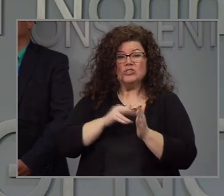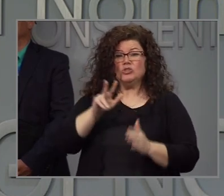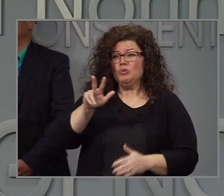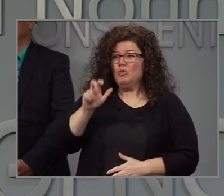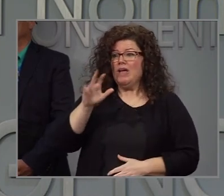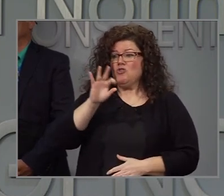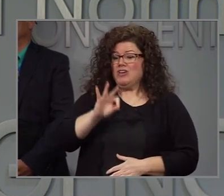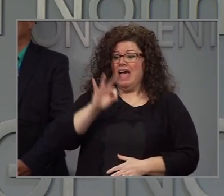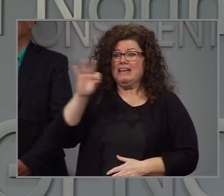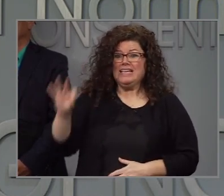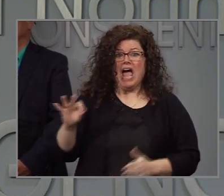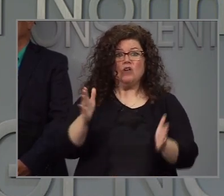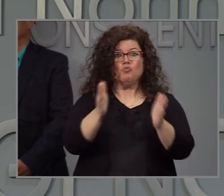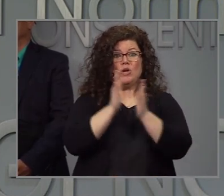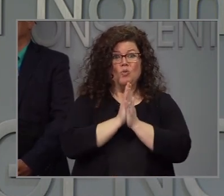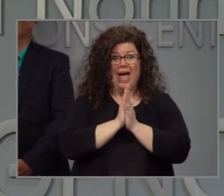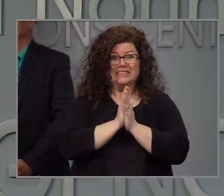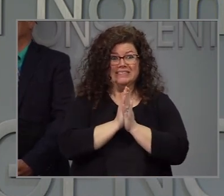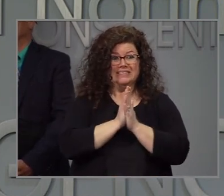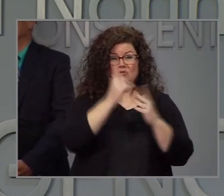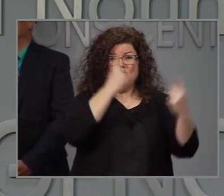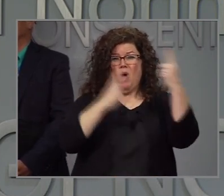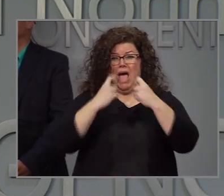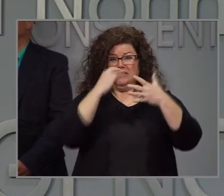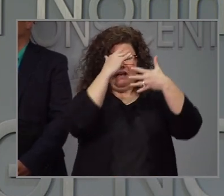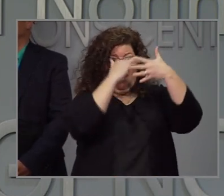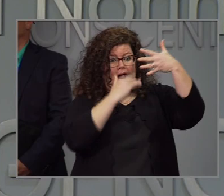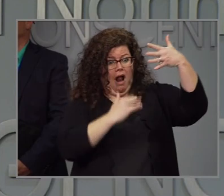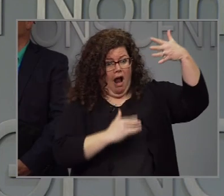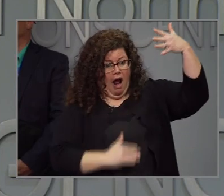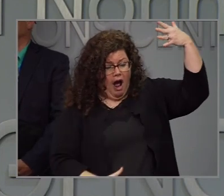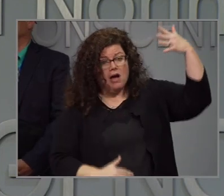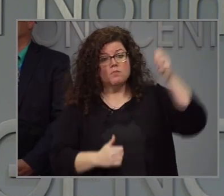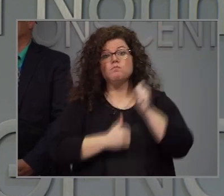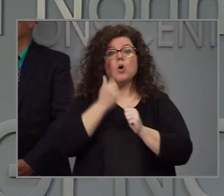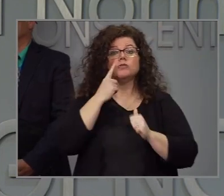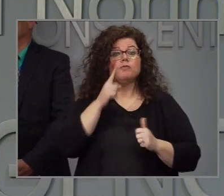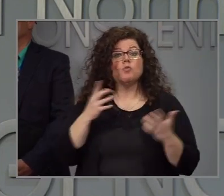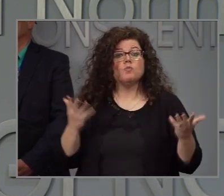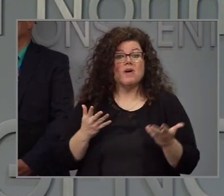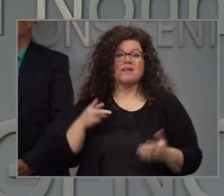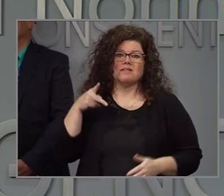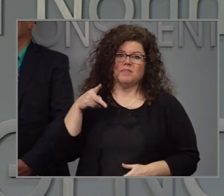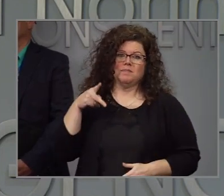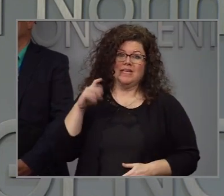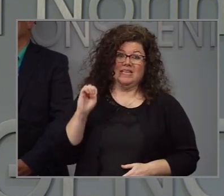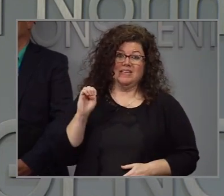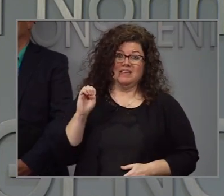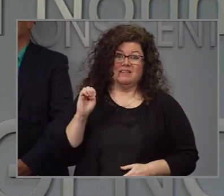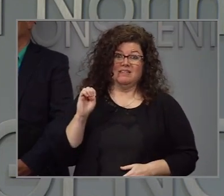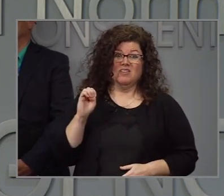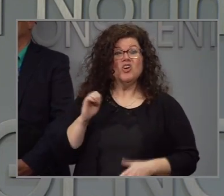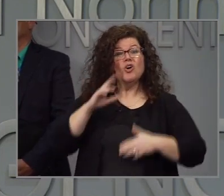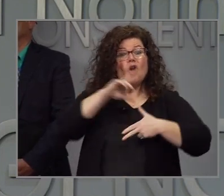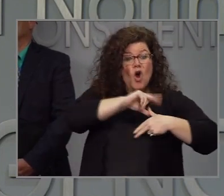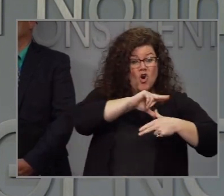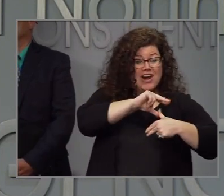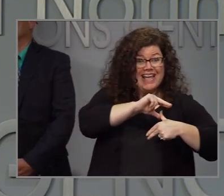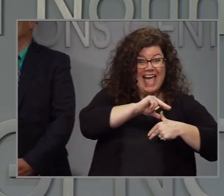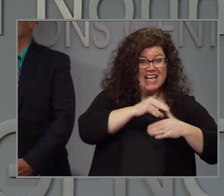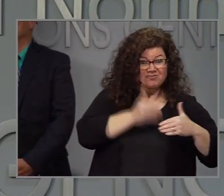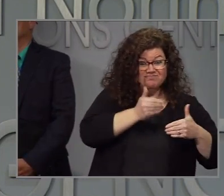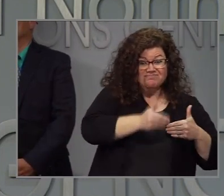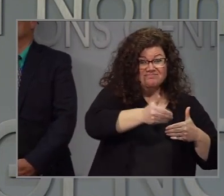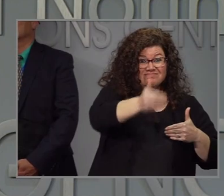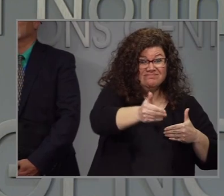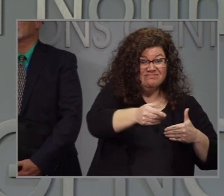6,399 resource requests, primarily for PPE. This far exceeds what we had during Hurricane Florence. We've been